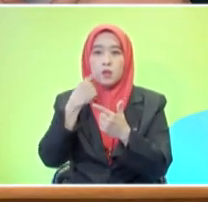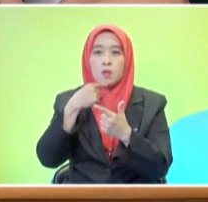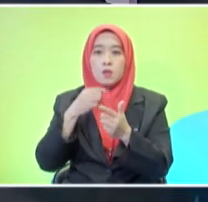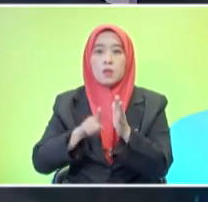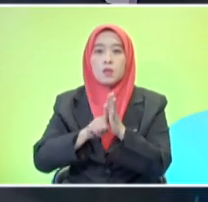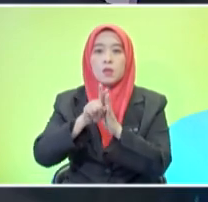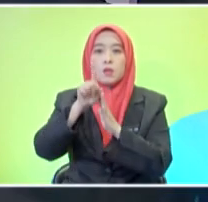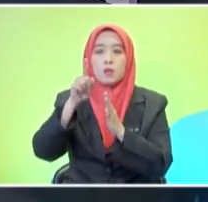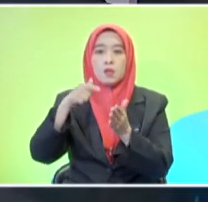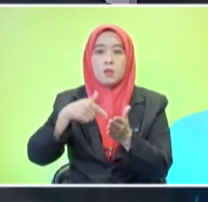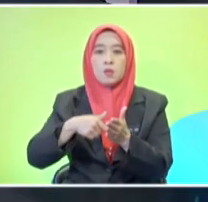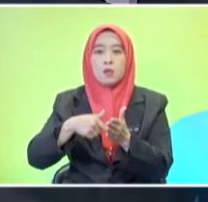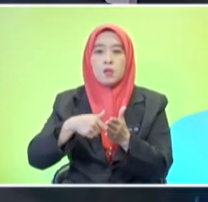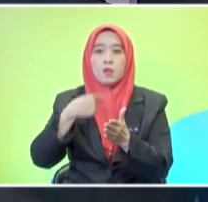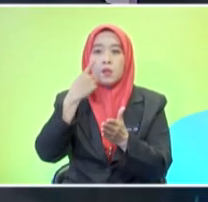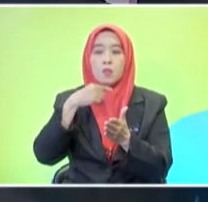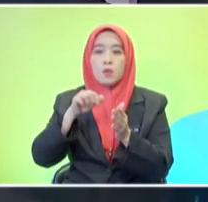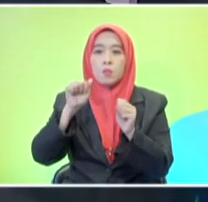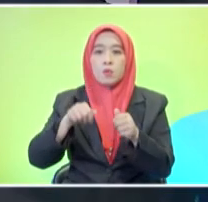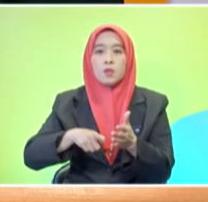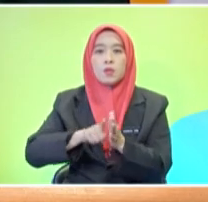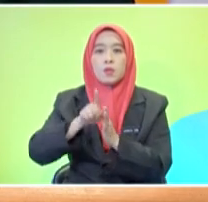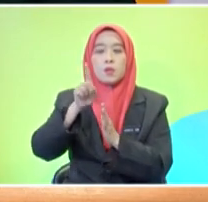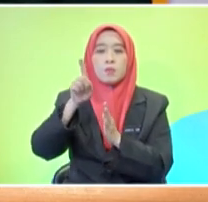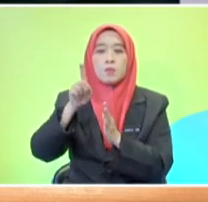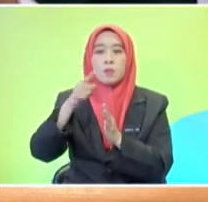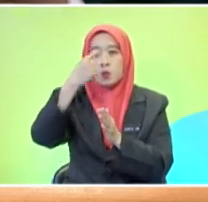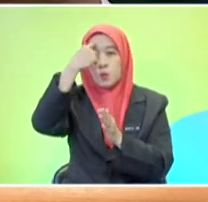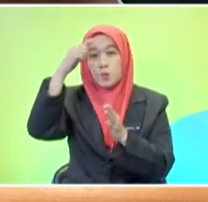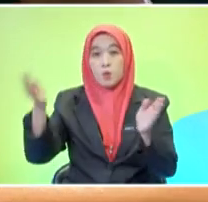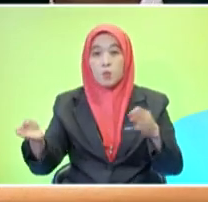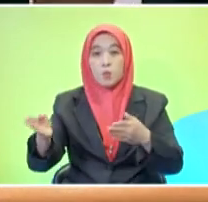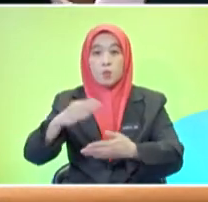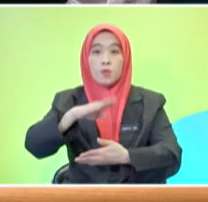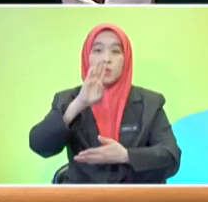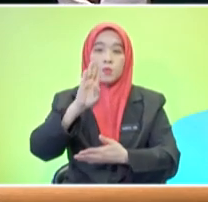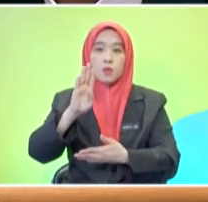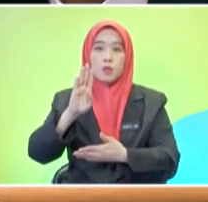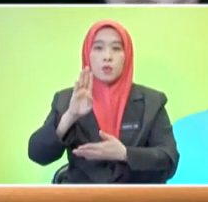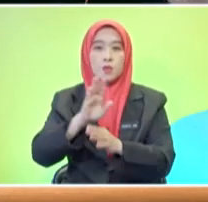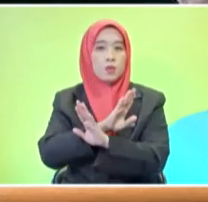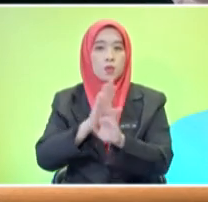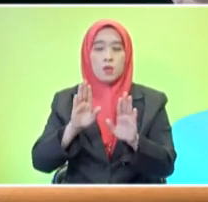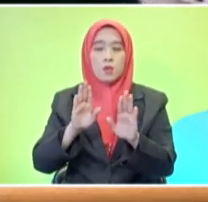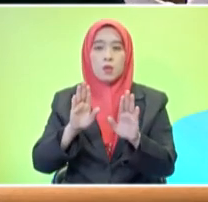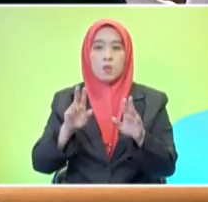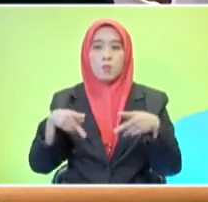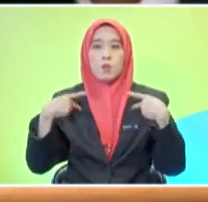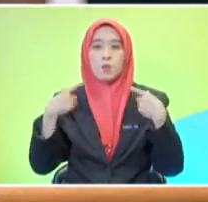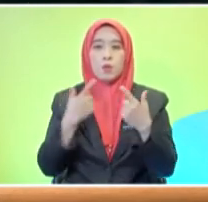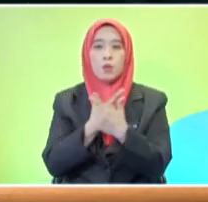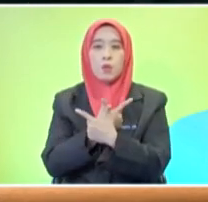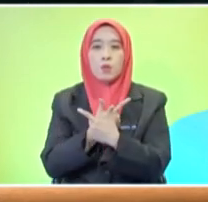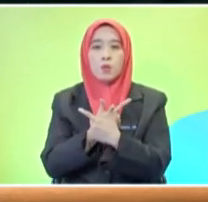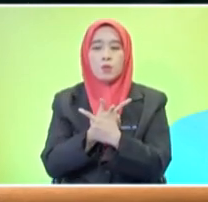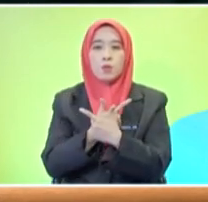see. Whereas for this, pot B, they don't feel the need to compete because they are in their